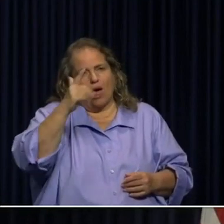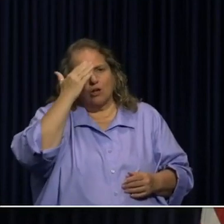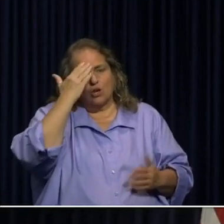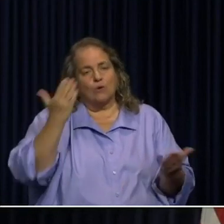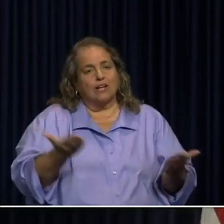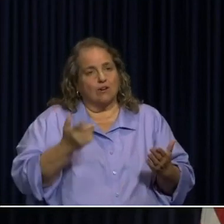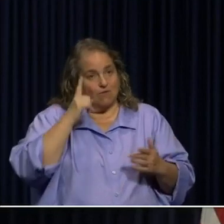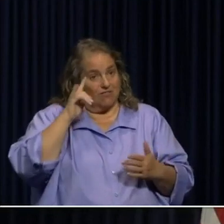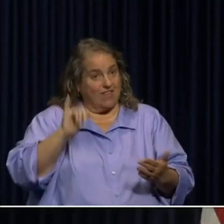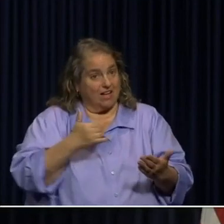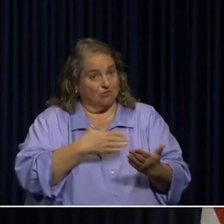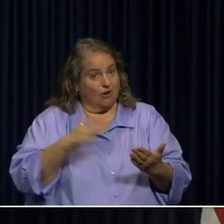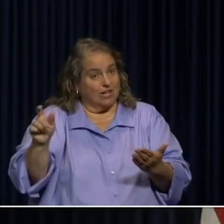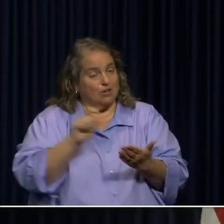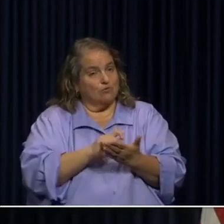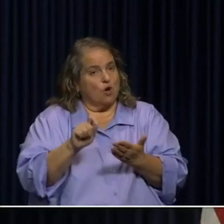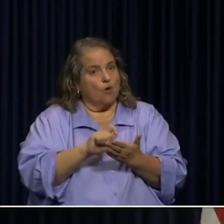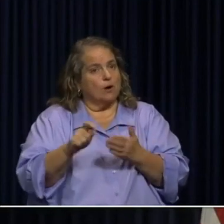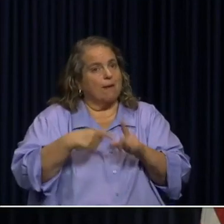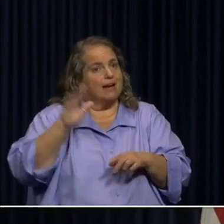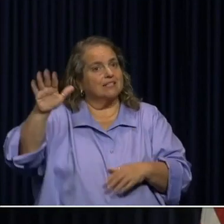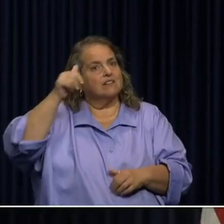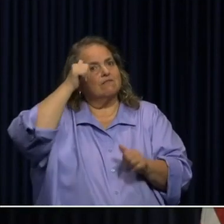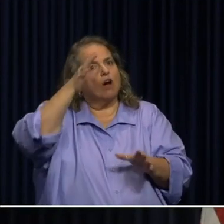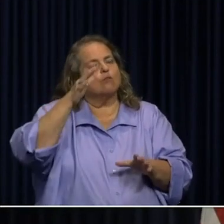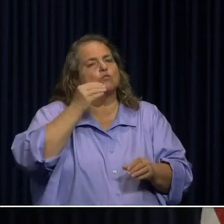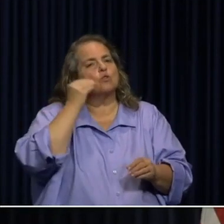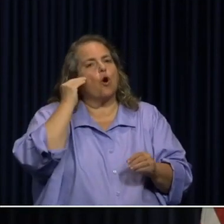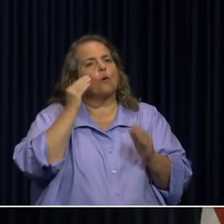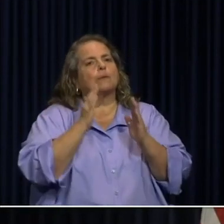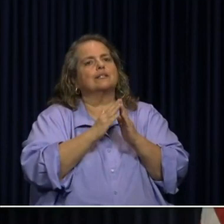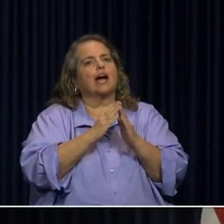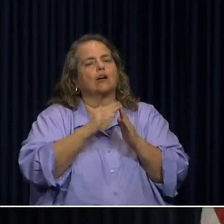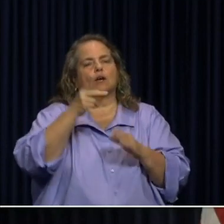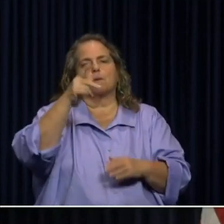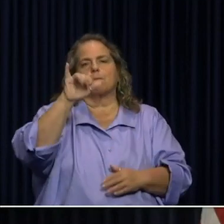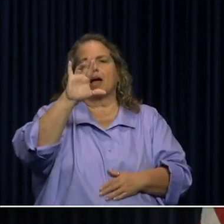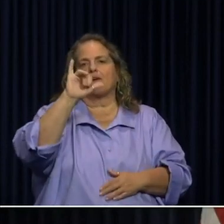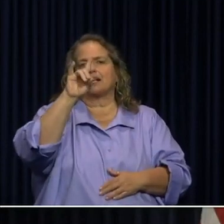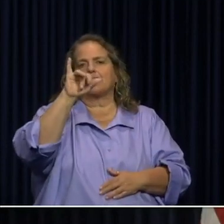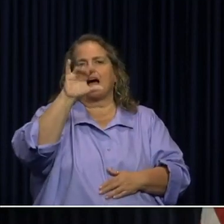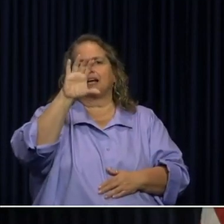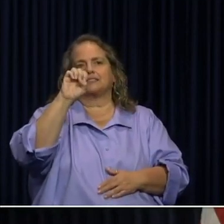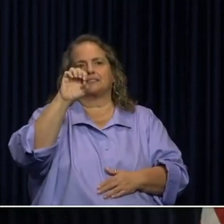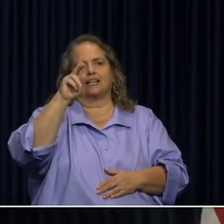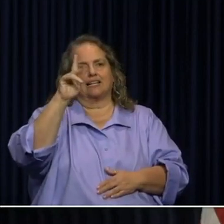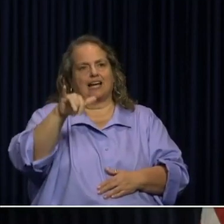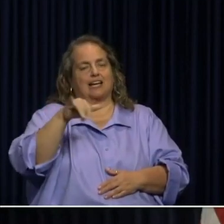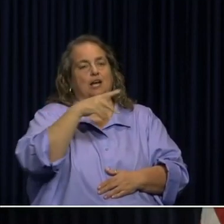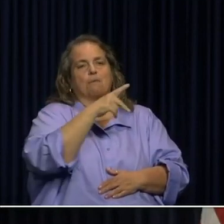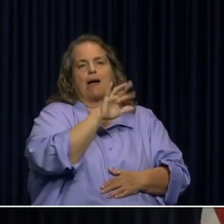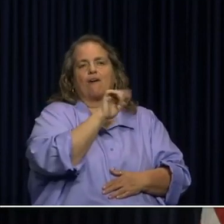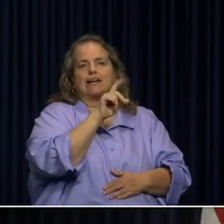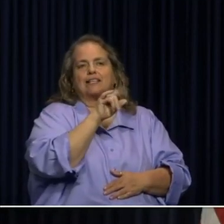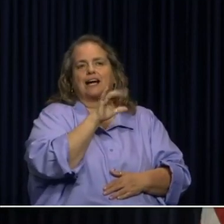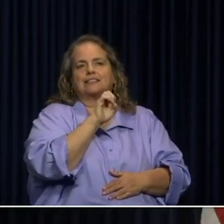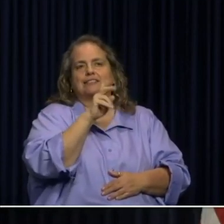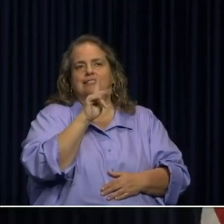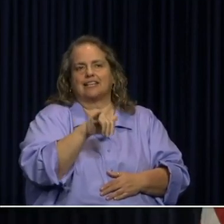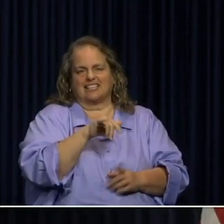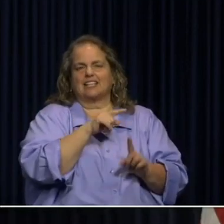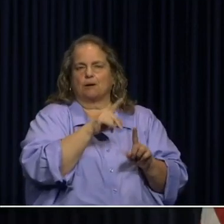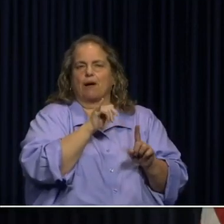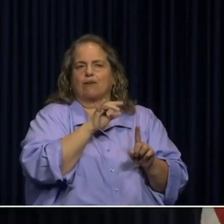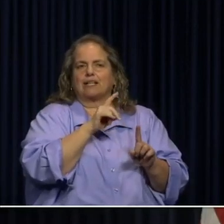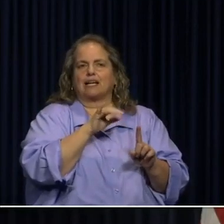song that he wrote about his father's hometown of Paradise, Kentucky, titled Paradise. So many